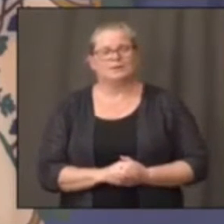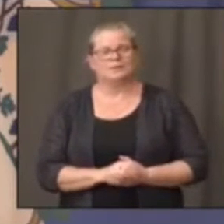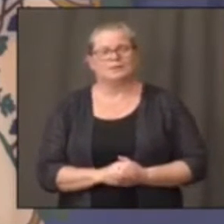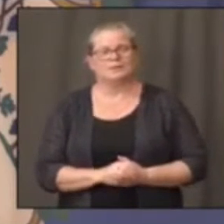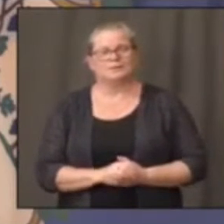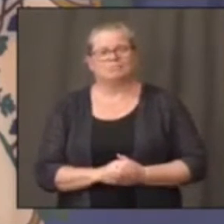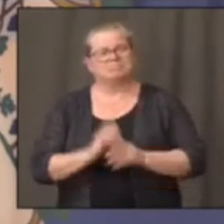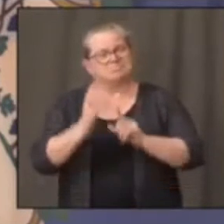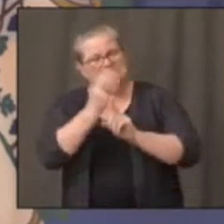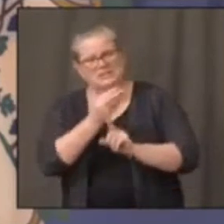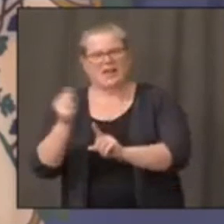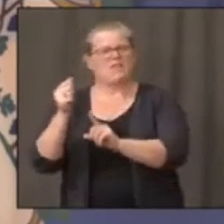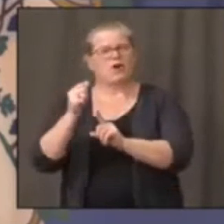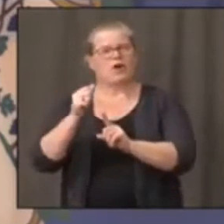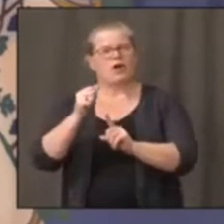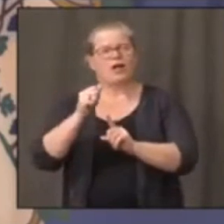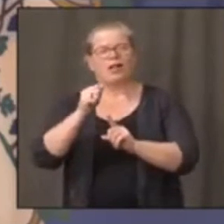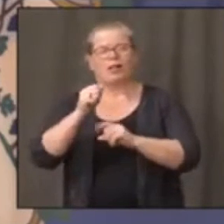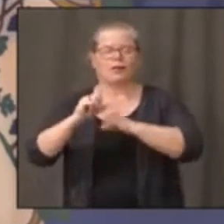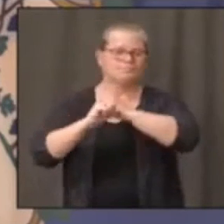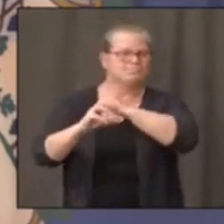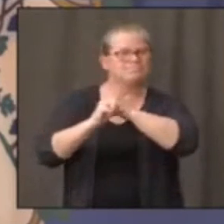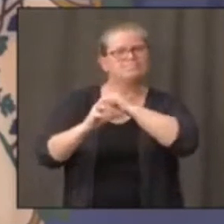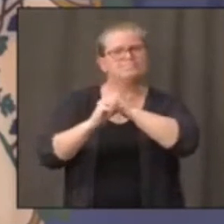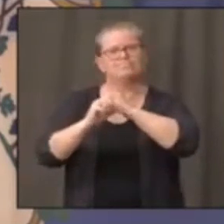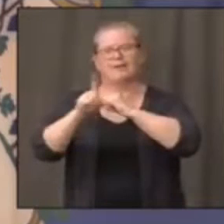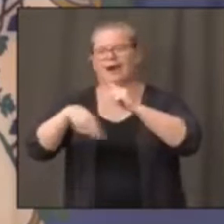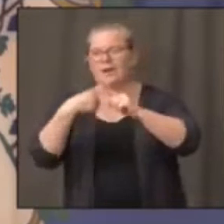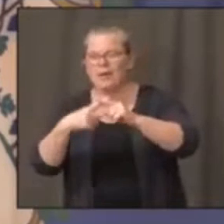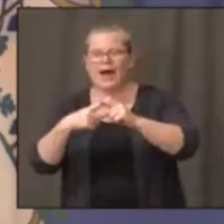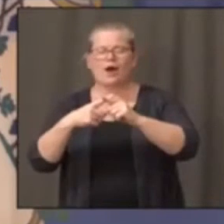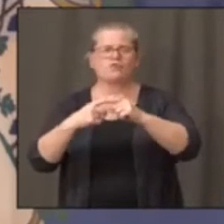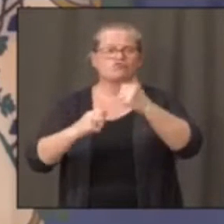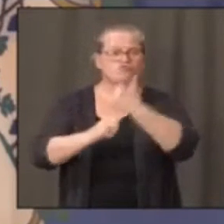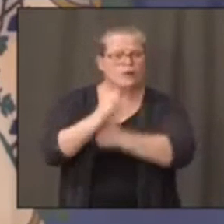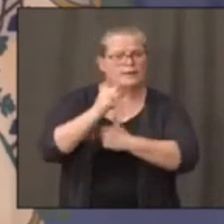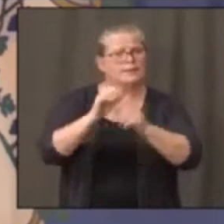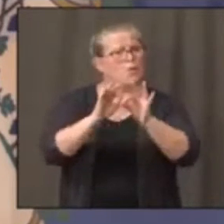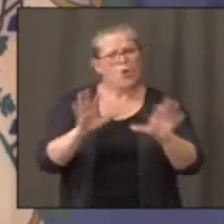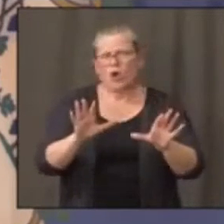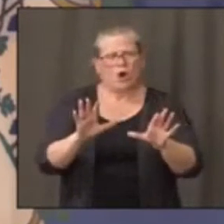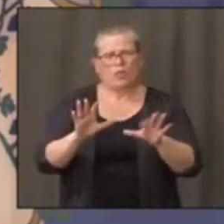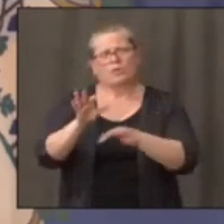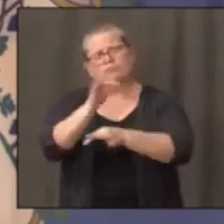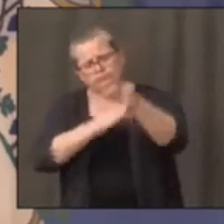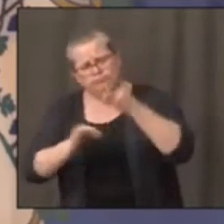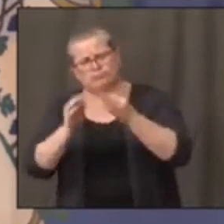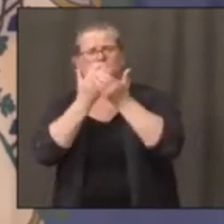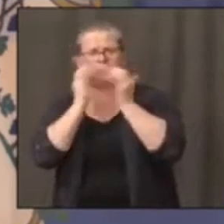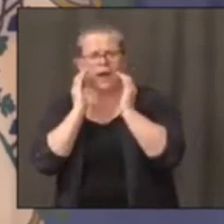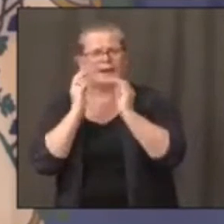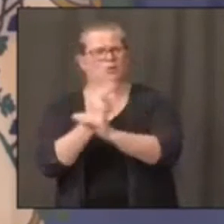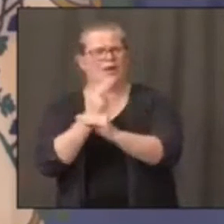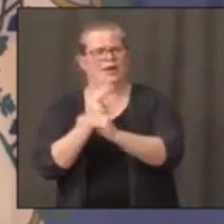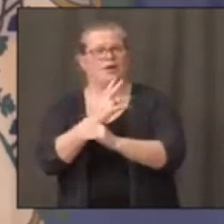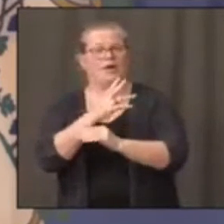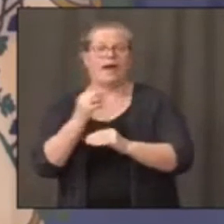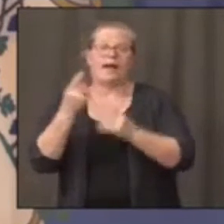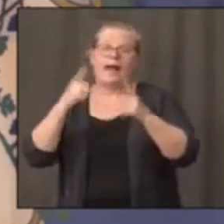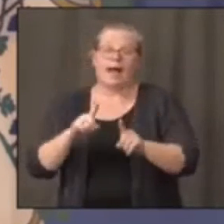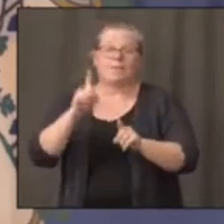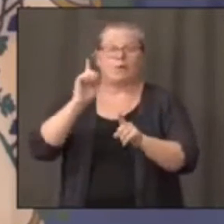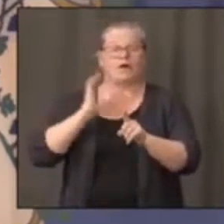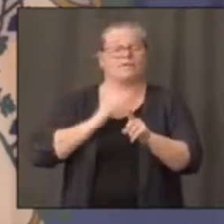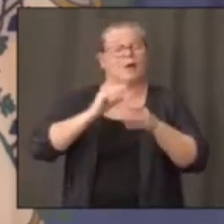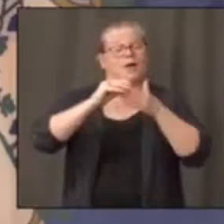PSAs about don't take a risk, wear the mask, and you've heard from one of our leading grocers, you heard from one